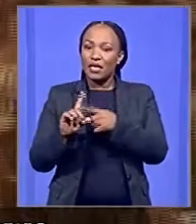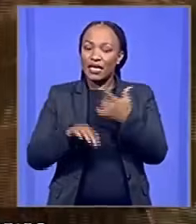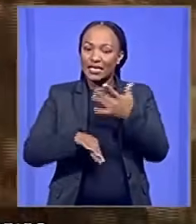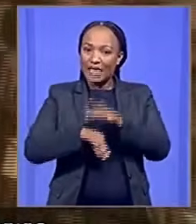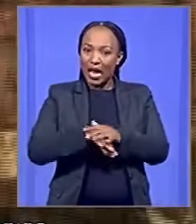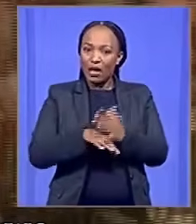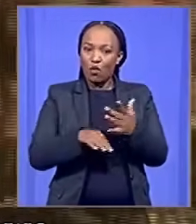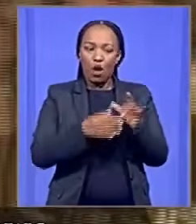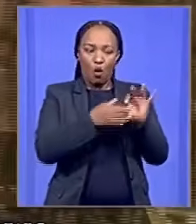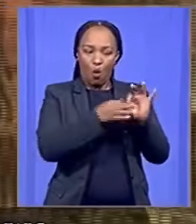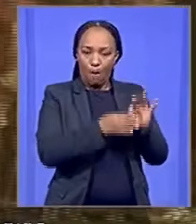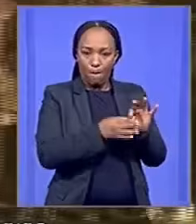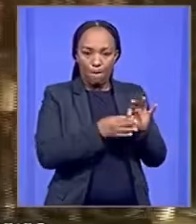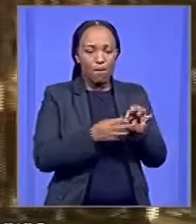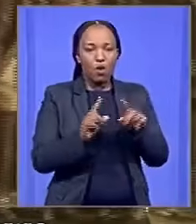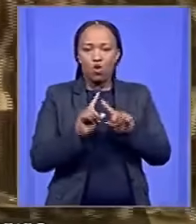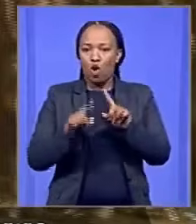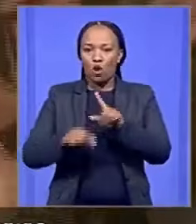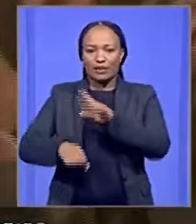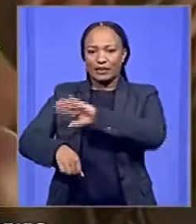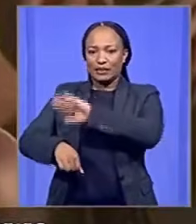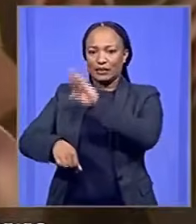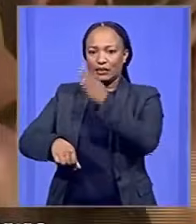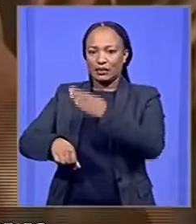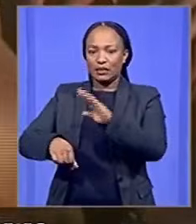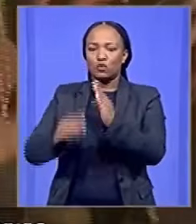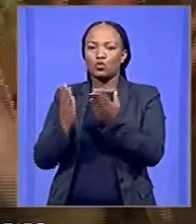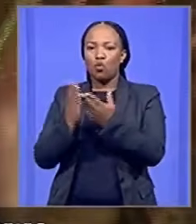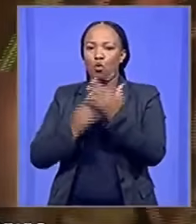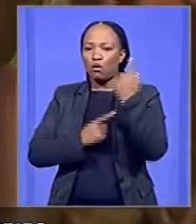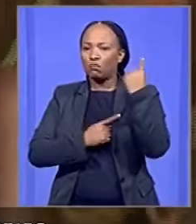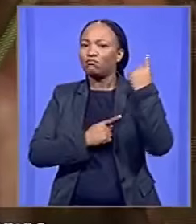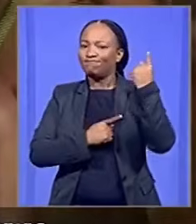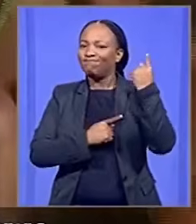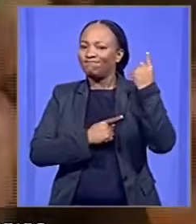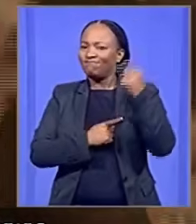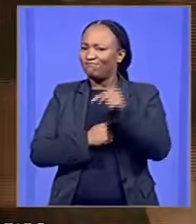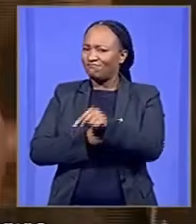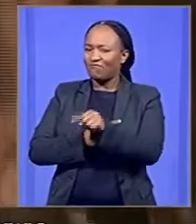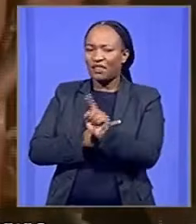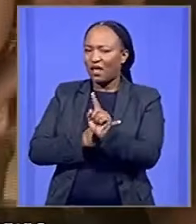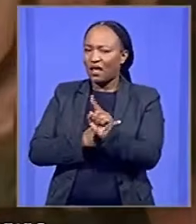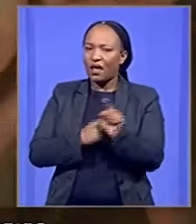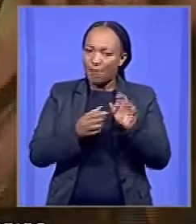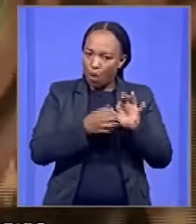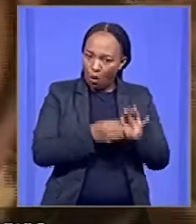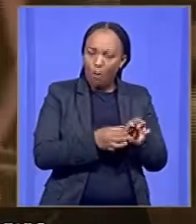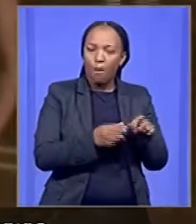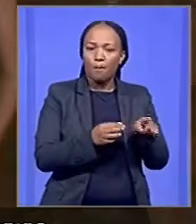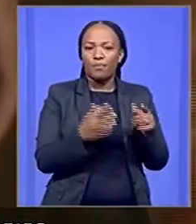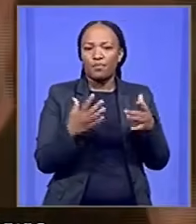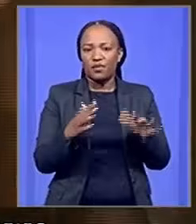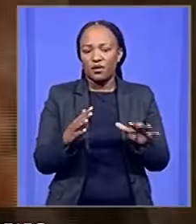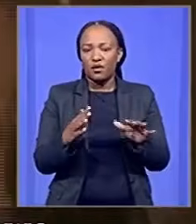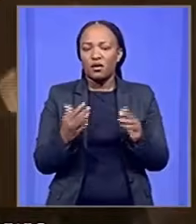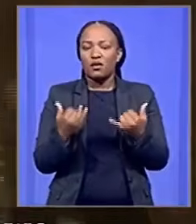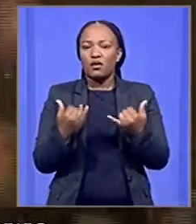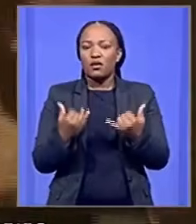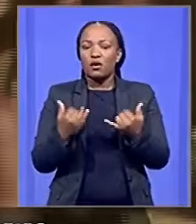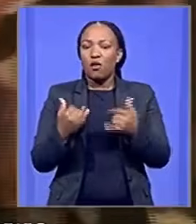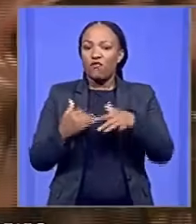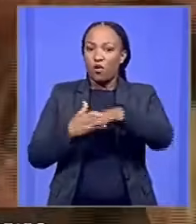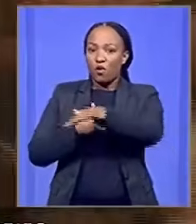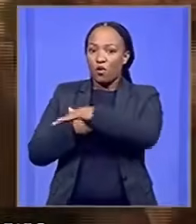komeng. Komiti e re ga gona bohlatse malebana le dipego tša mahu a badikana tšeo di begilego motseng wa ga Raphahlelo tikologo ya